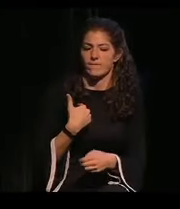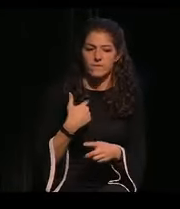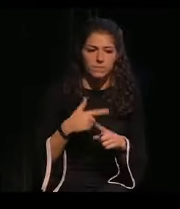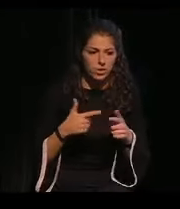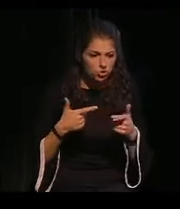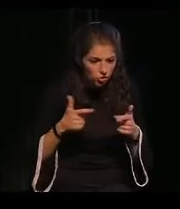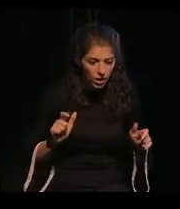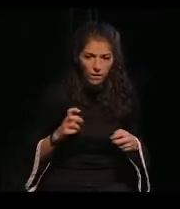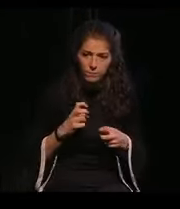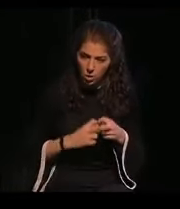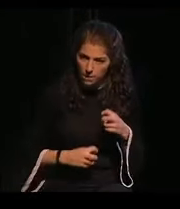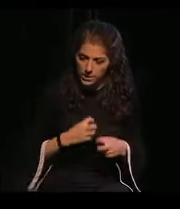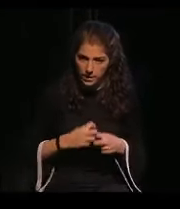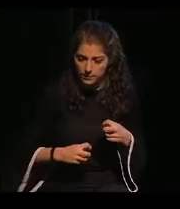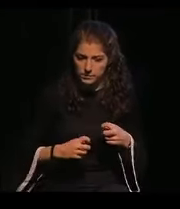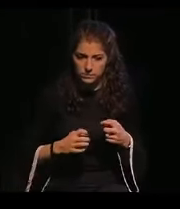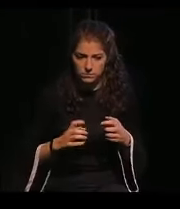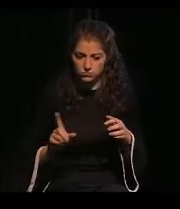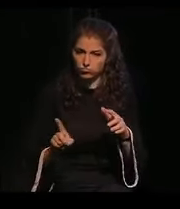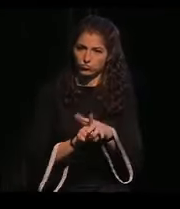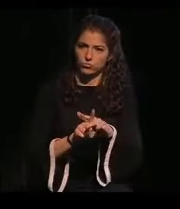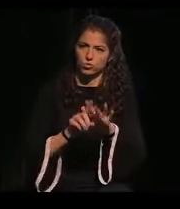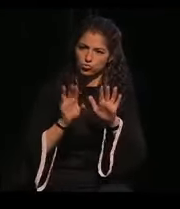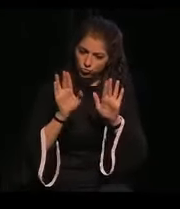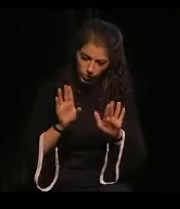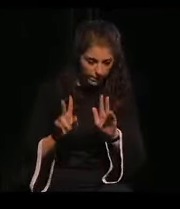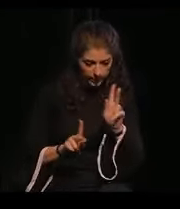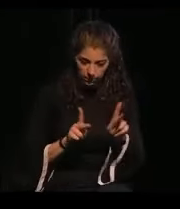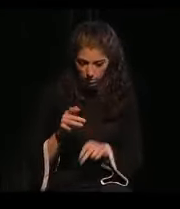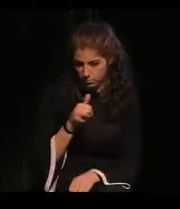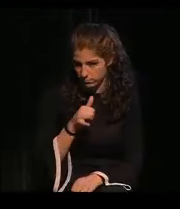these giant problems arise great people.